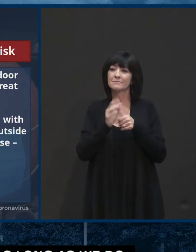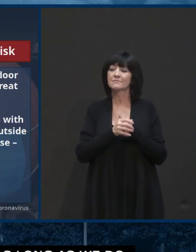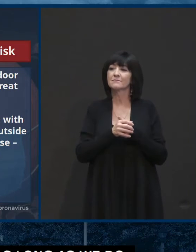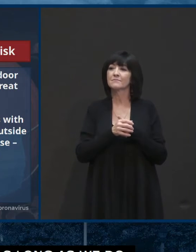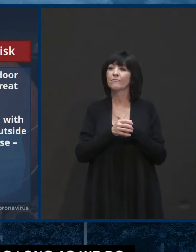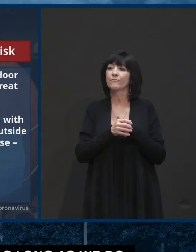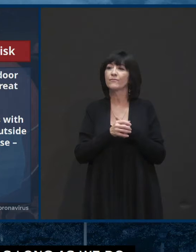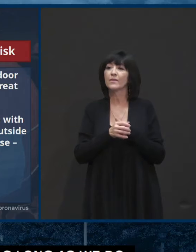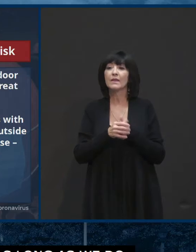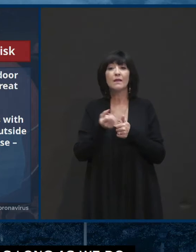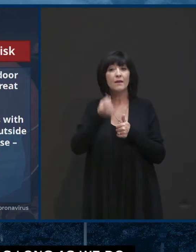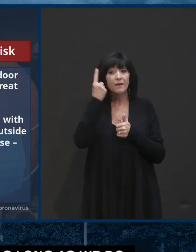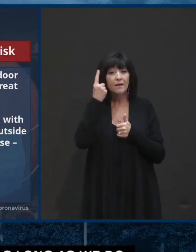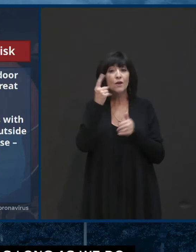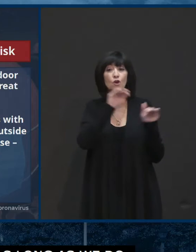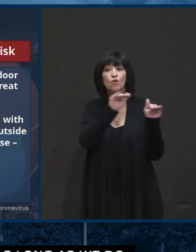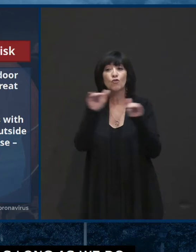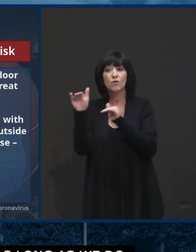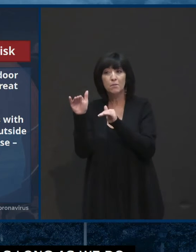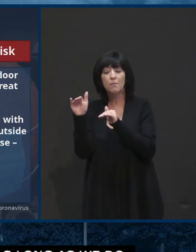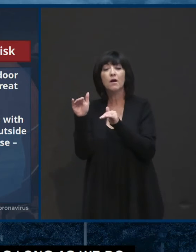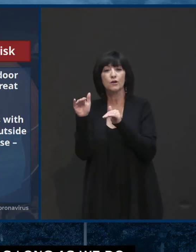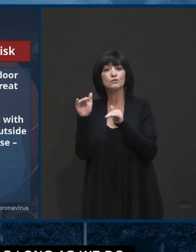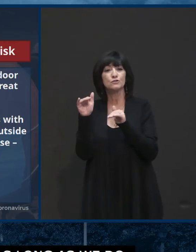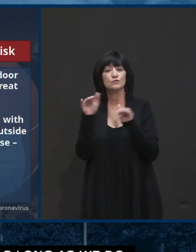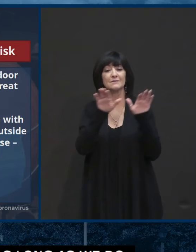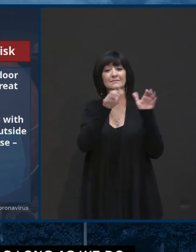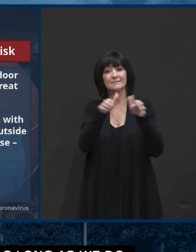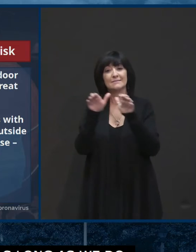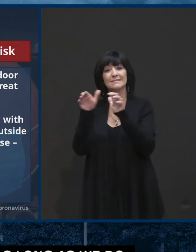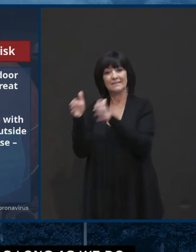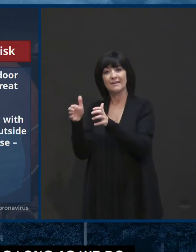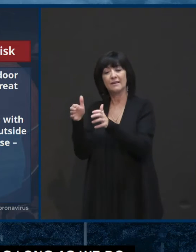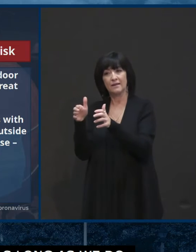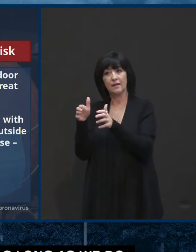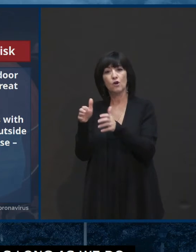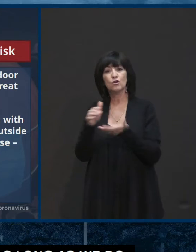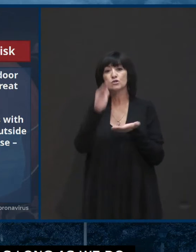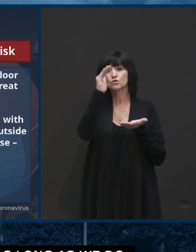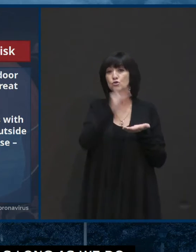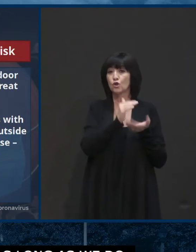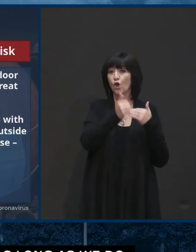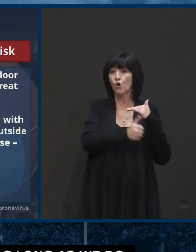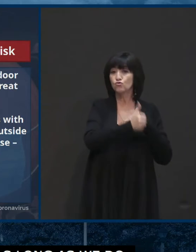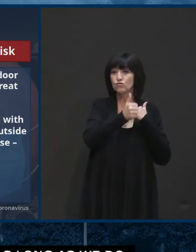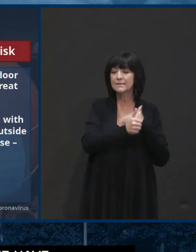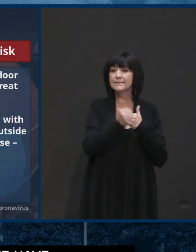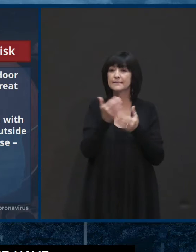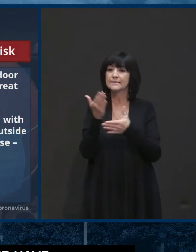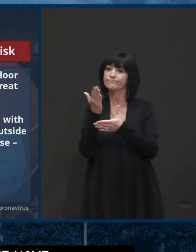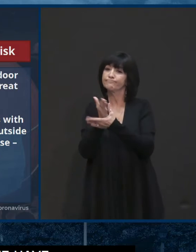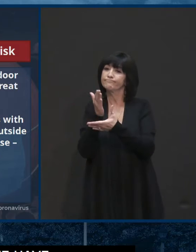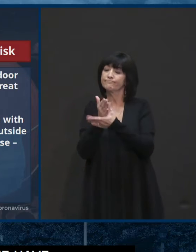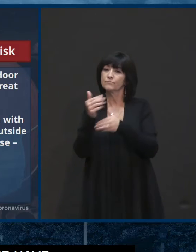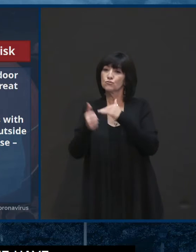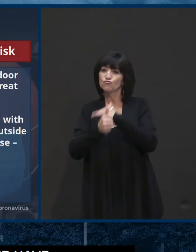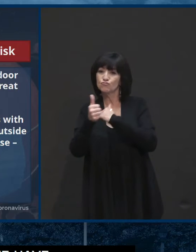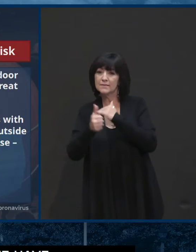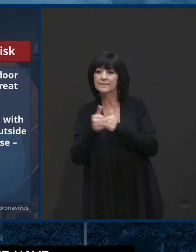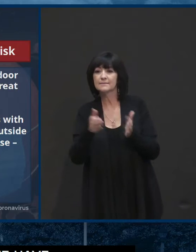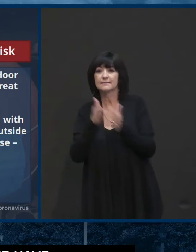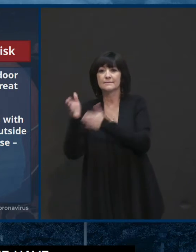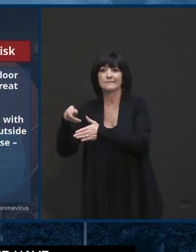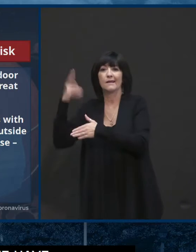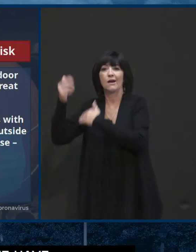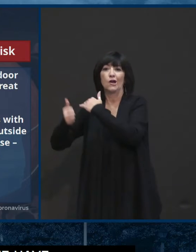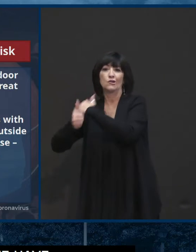of categorized activities in low-risk activities, moderate-risk activities, and high-risk activities. Low-risk activities really